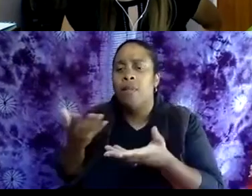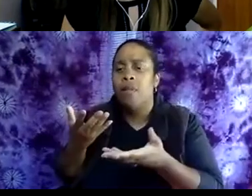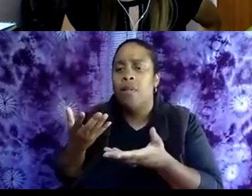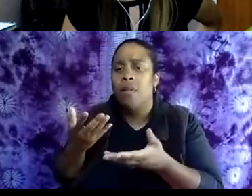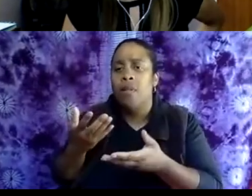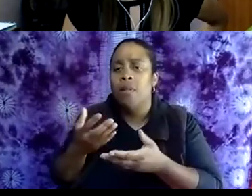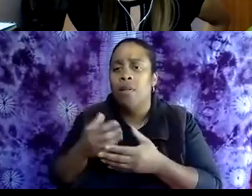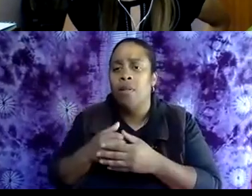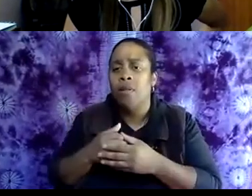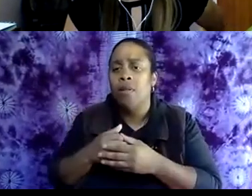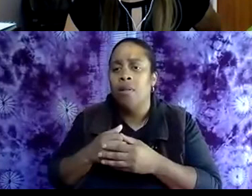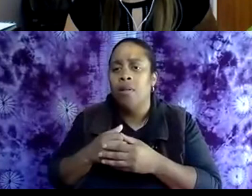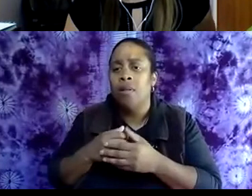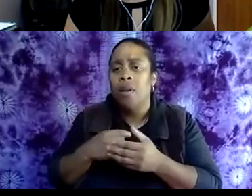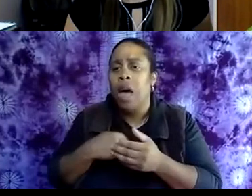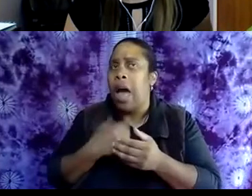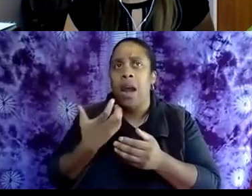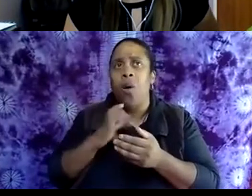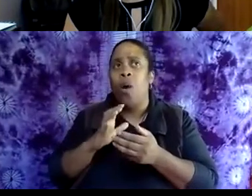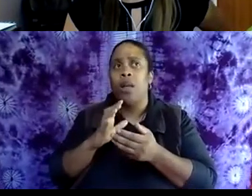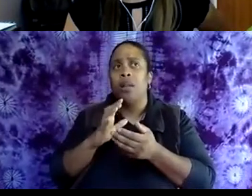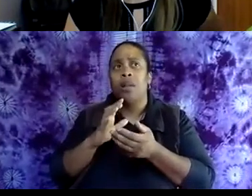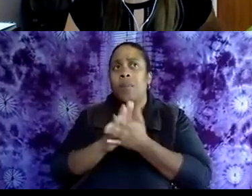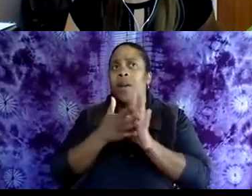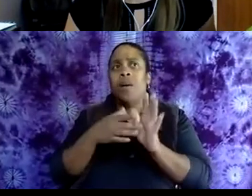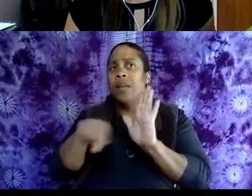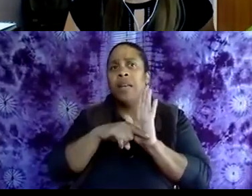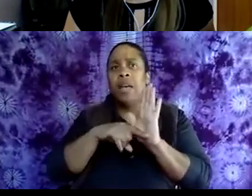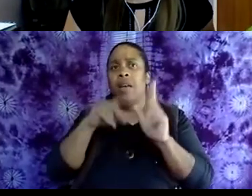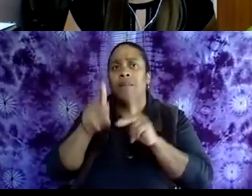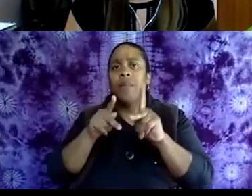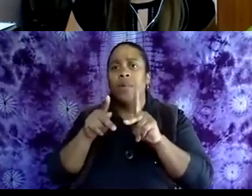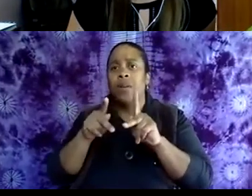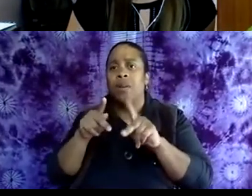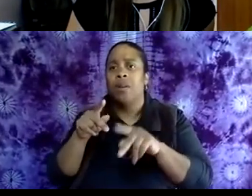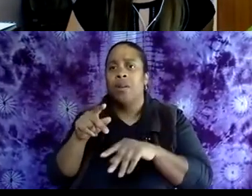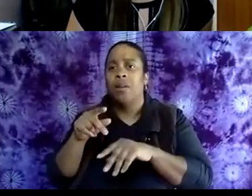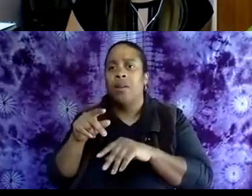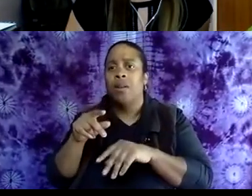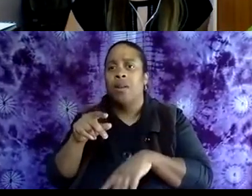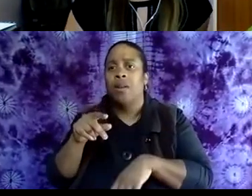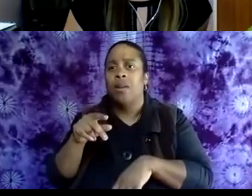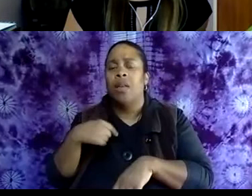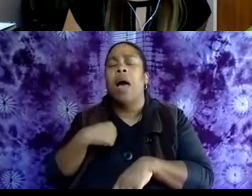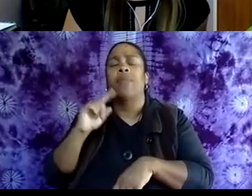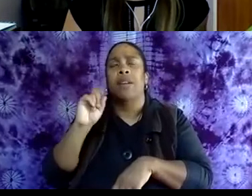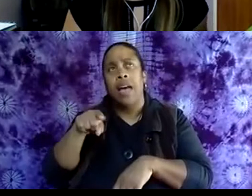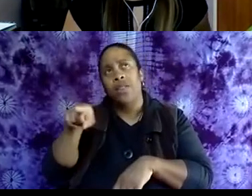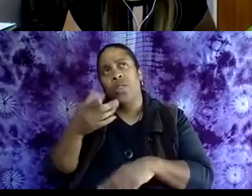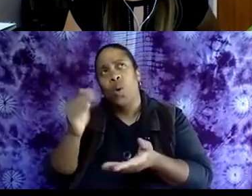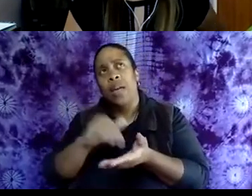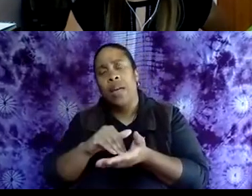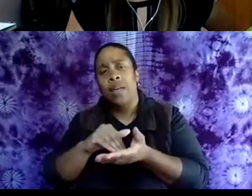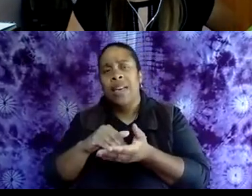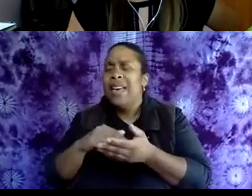I tend to be a negative person. I'm leaping into my answer, I guess, a little bit, and I'm asking you, but I'm going to ask you again. Is there a way that you can ask